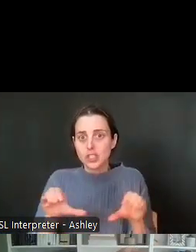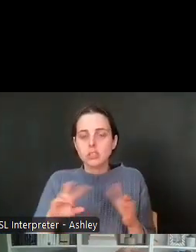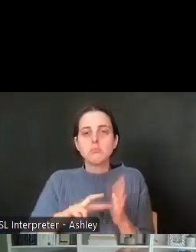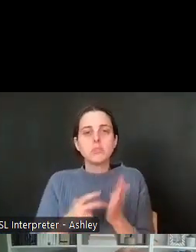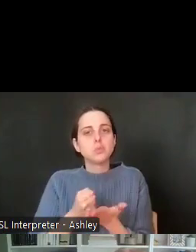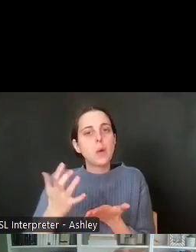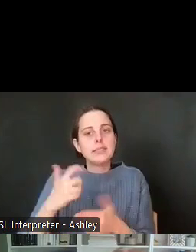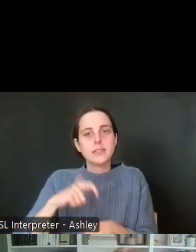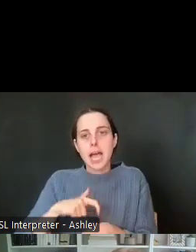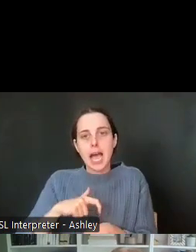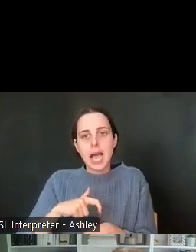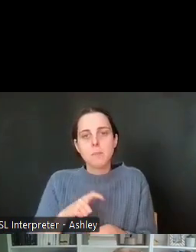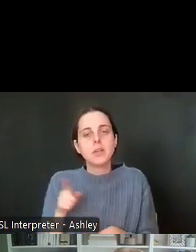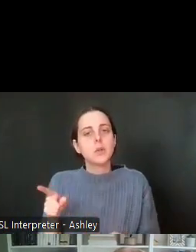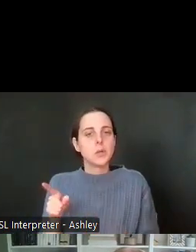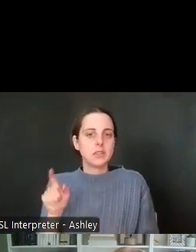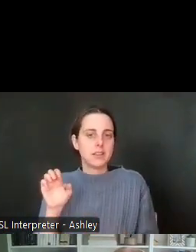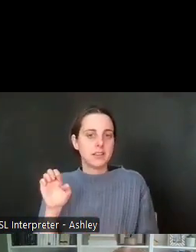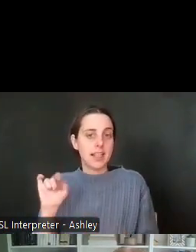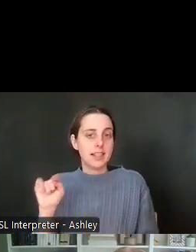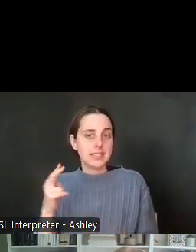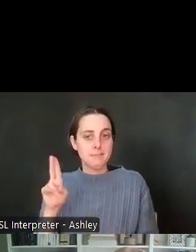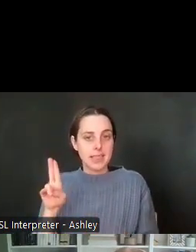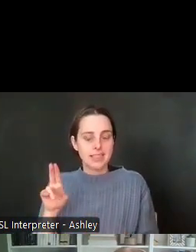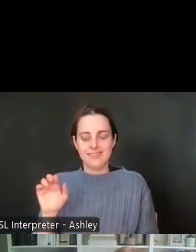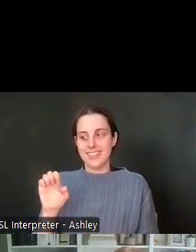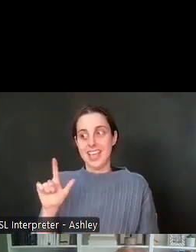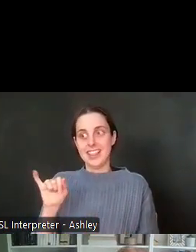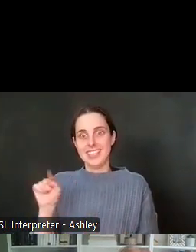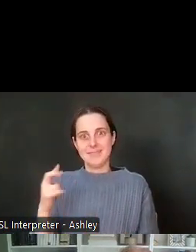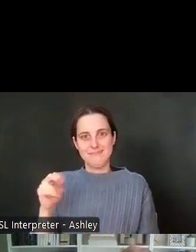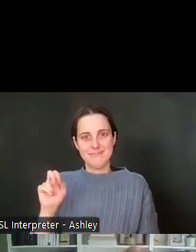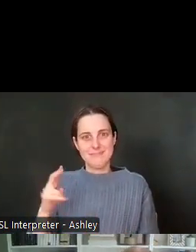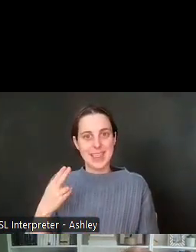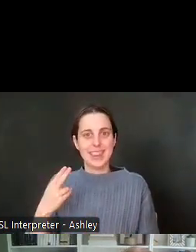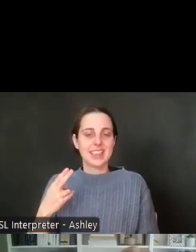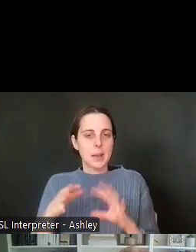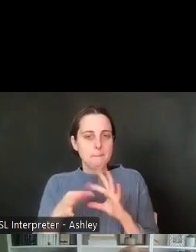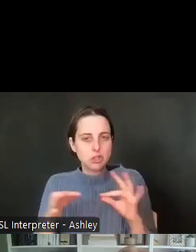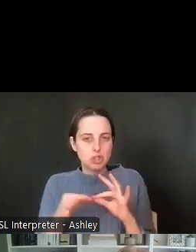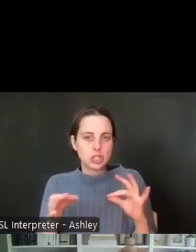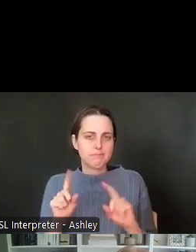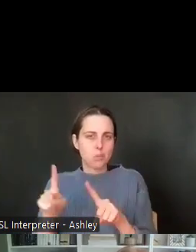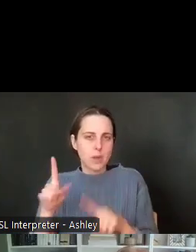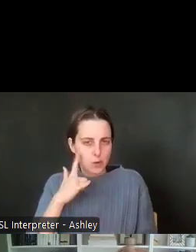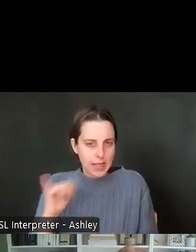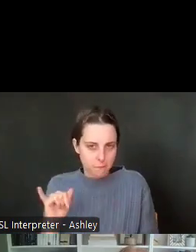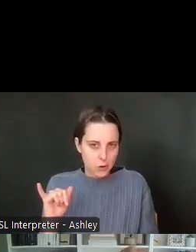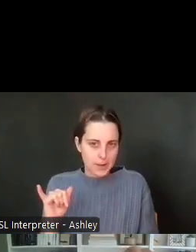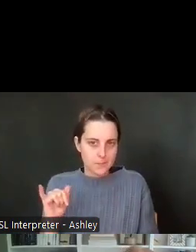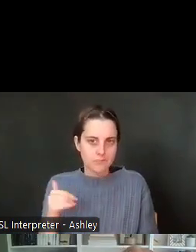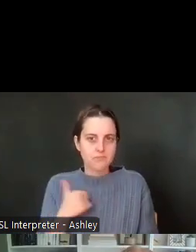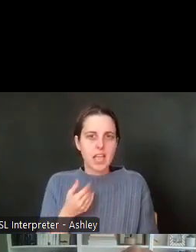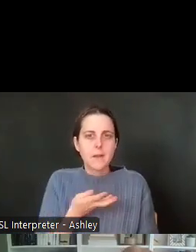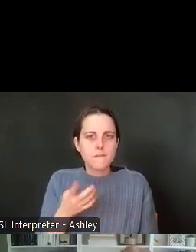the story of how she arrived in California to give a keynote address, and she had a few hours before she was due on stage. And